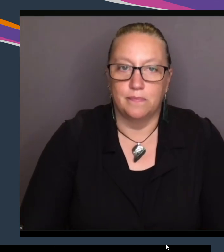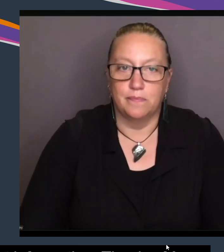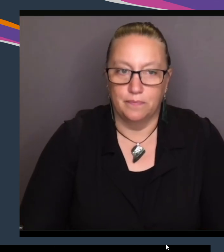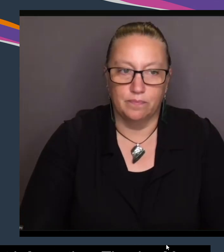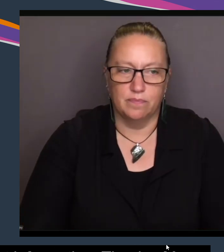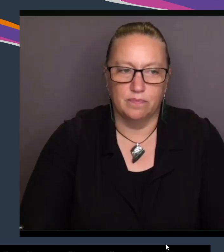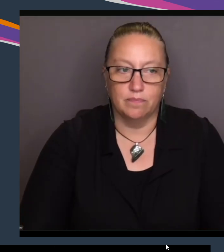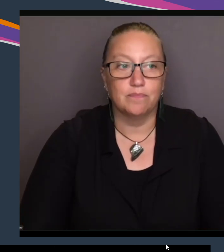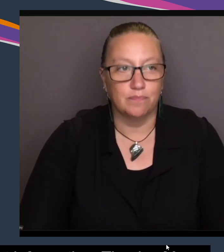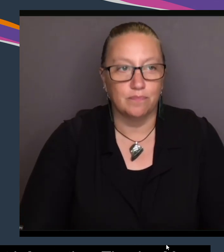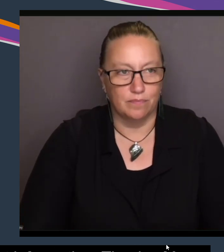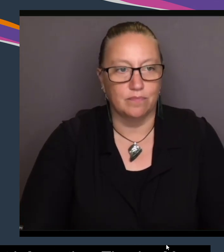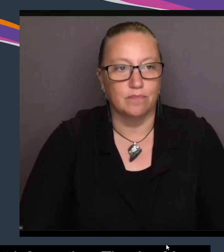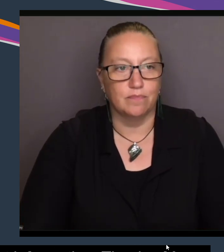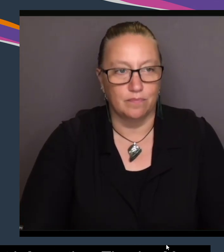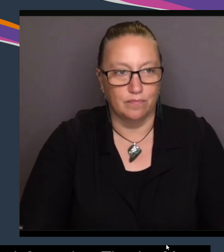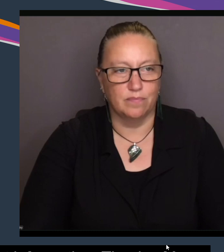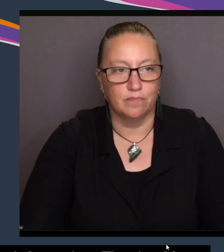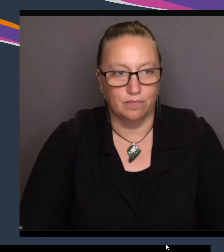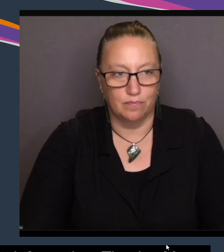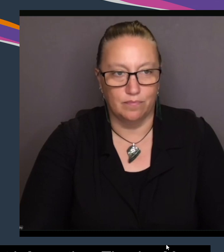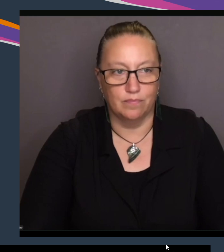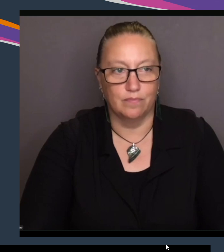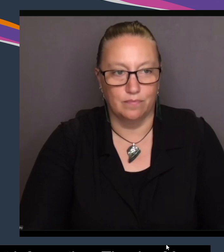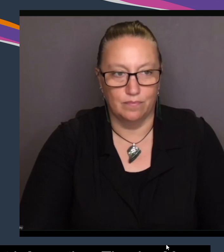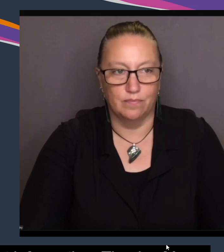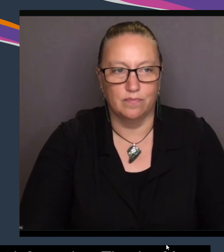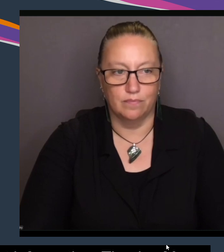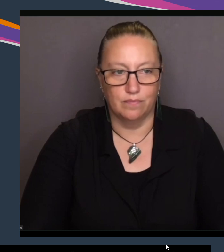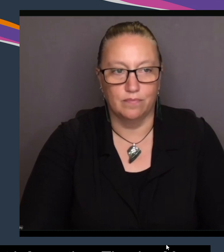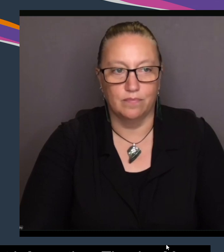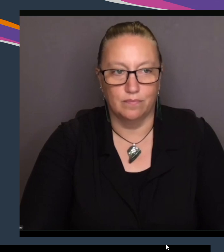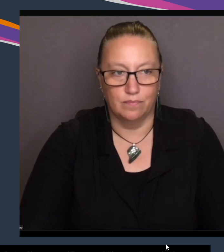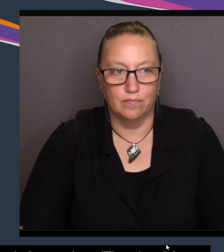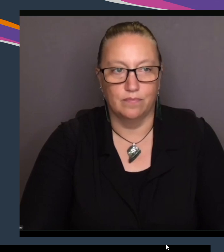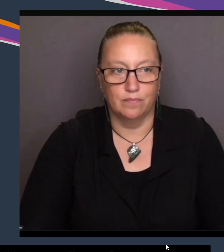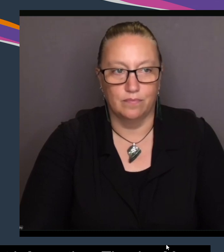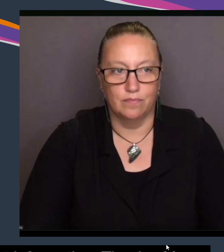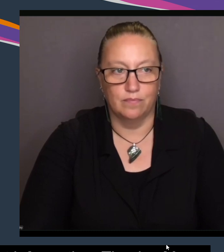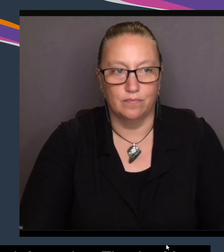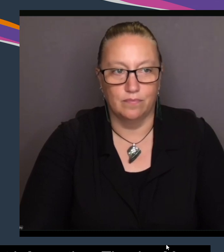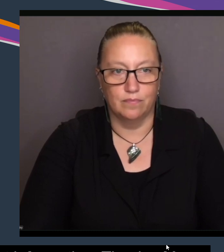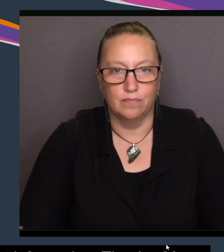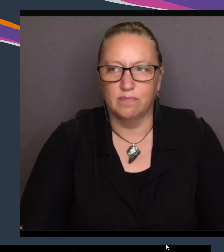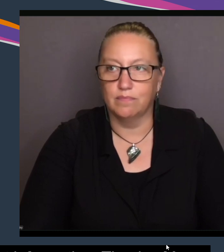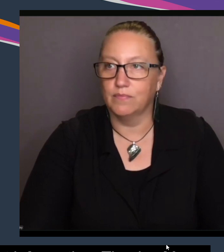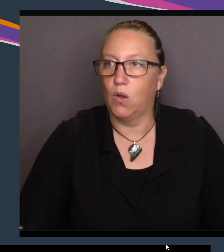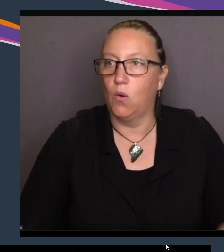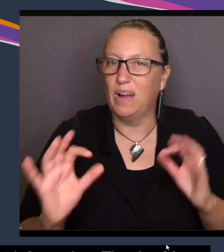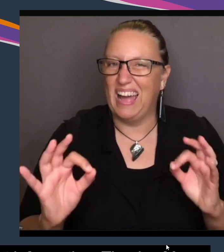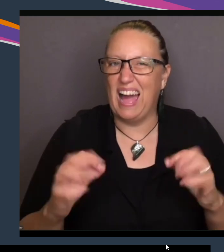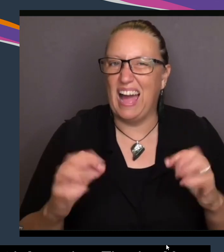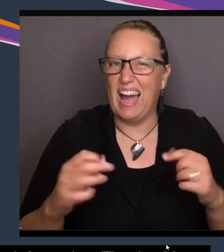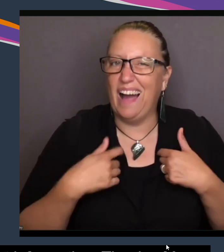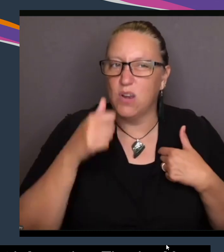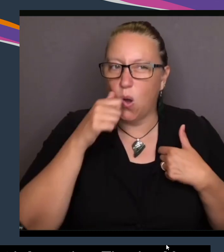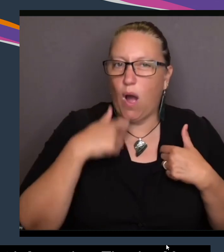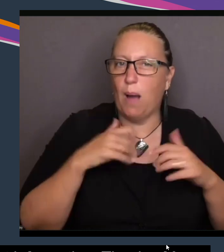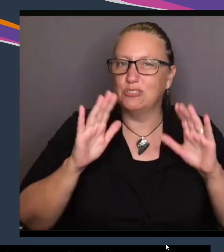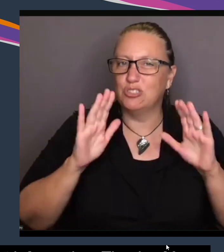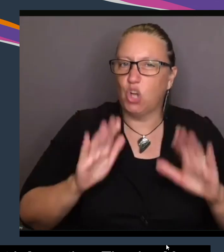Okay. Well, I'm between you and a bite to eat, and those online, you and